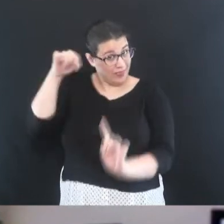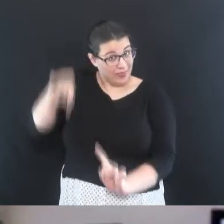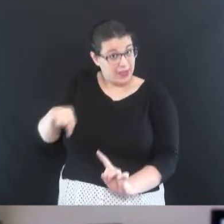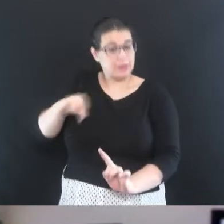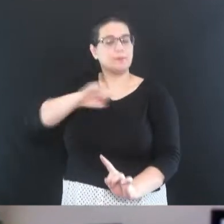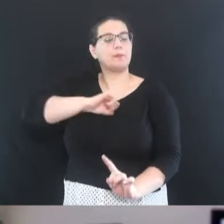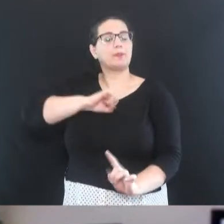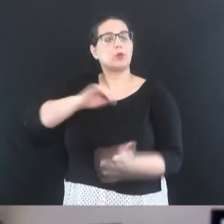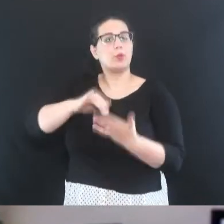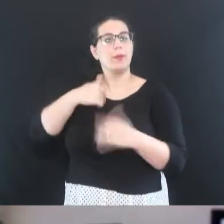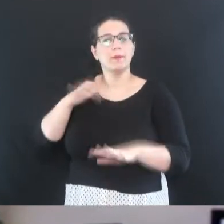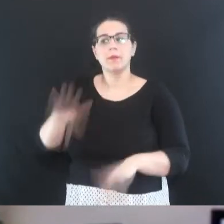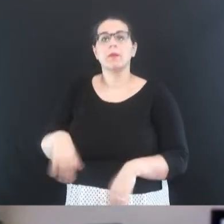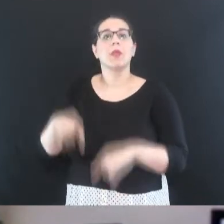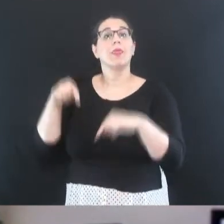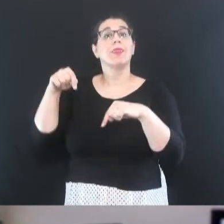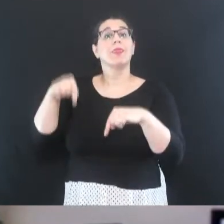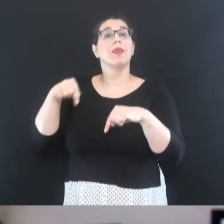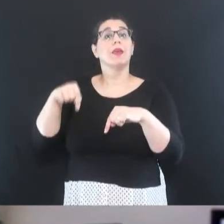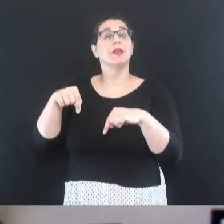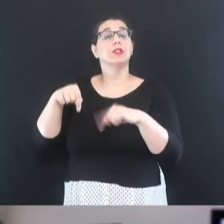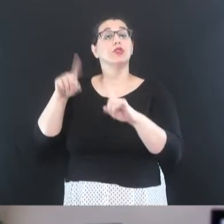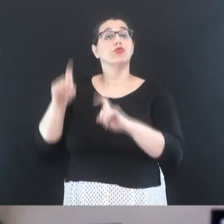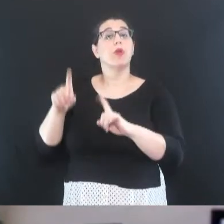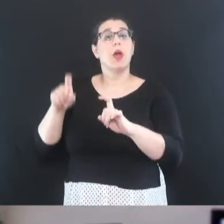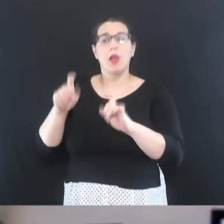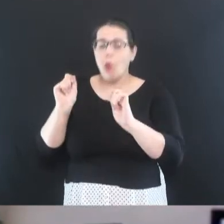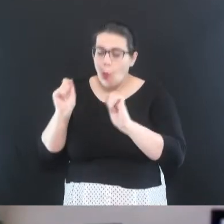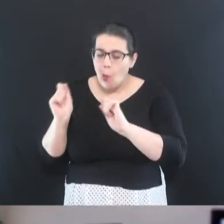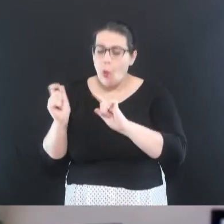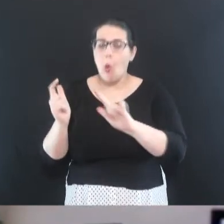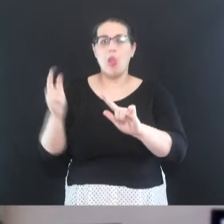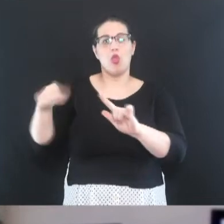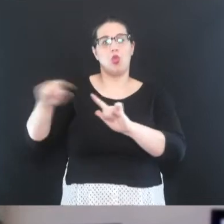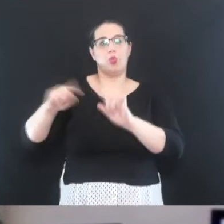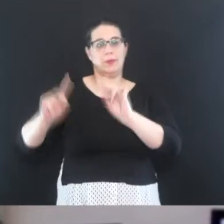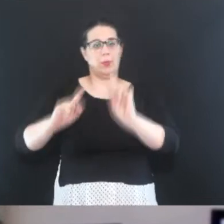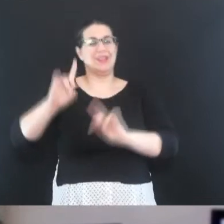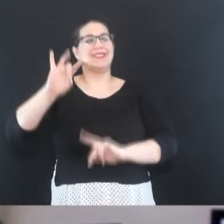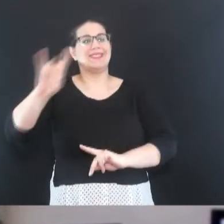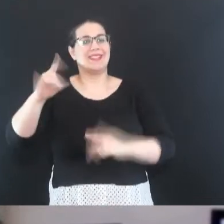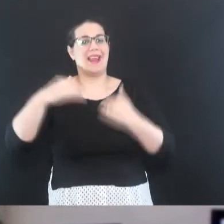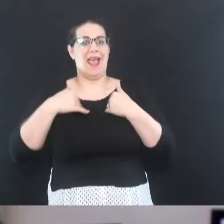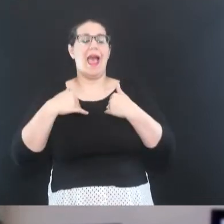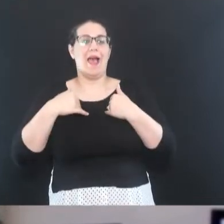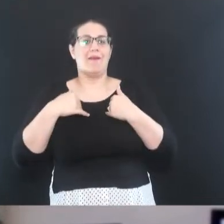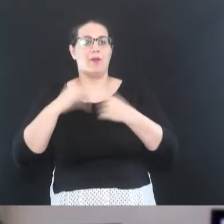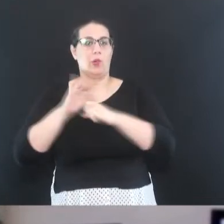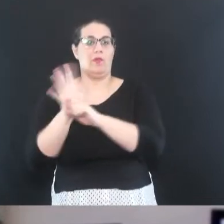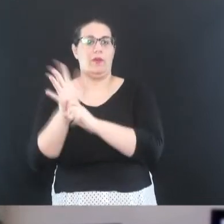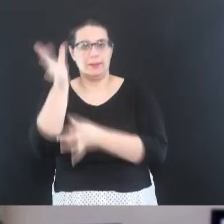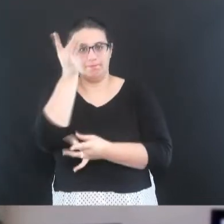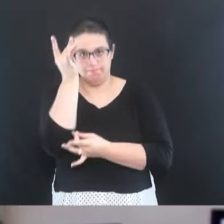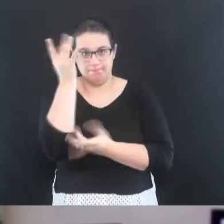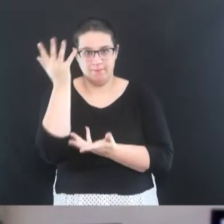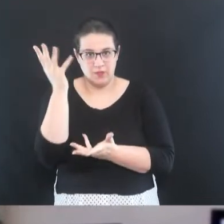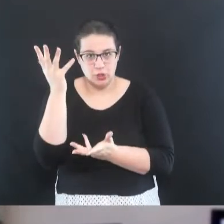of the people, as all the people had COVID in the trial, that 8 people that got